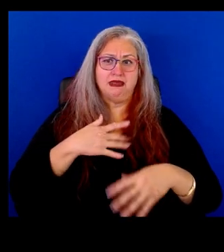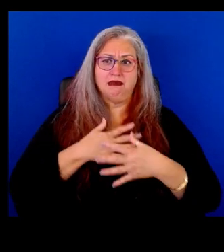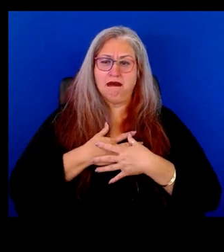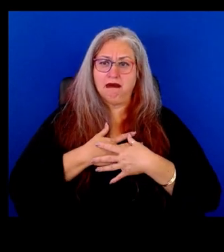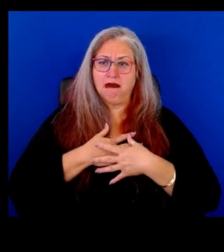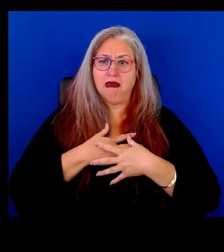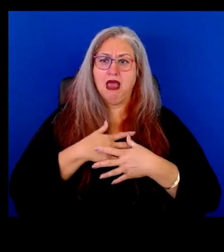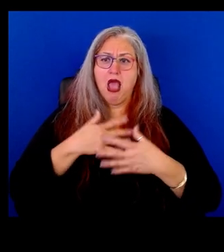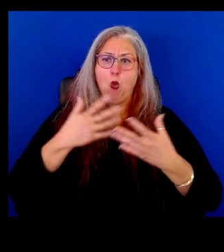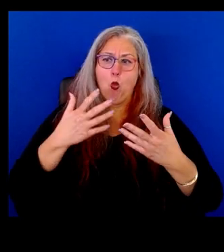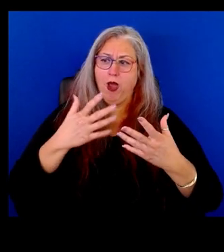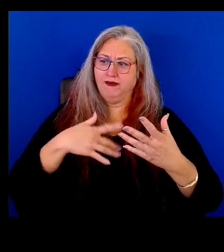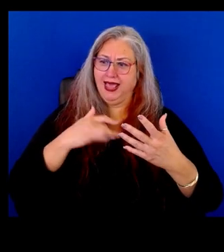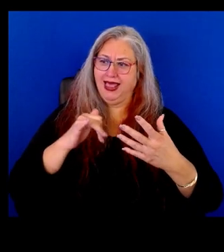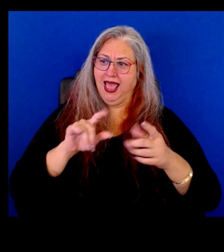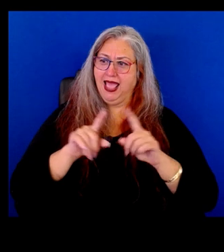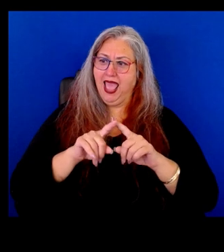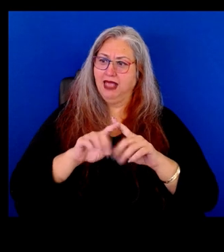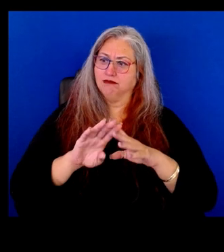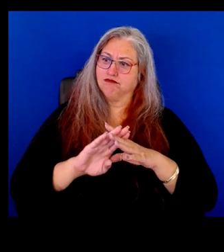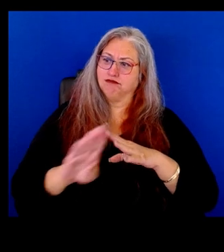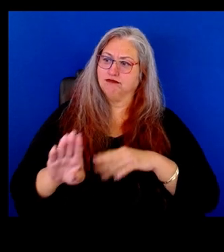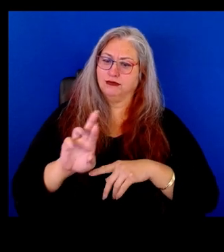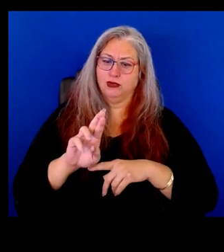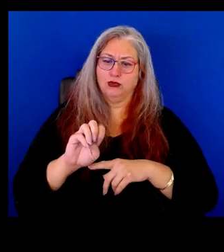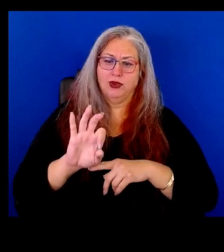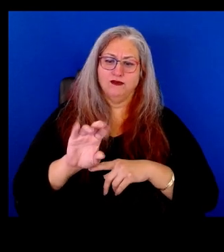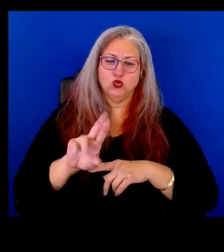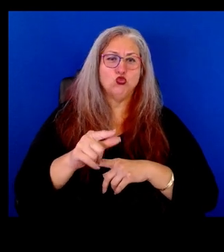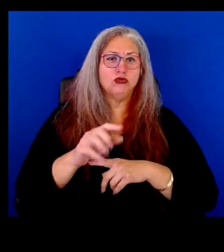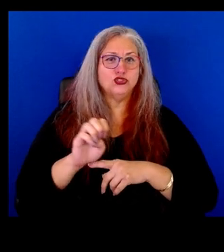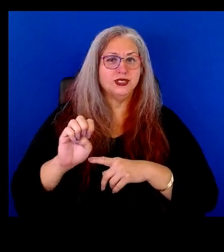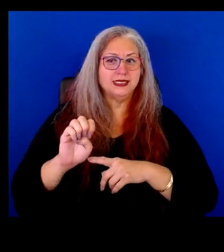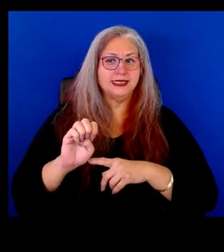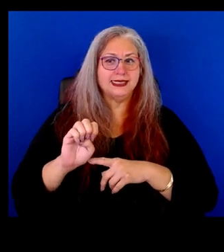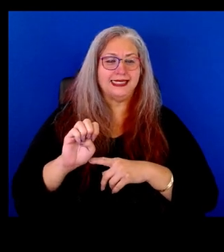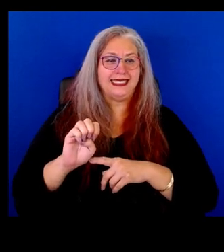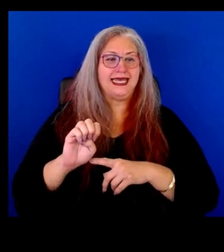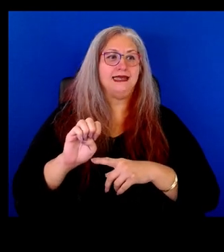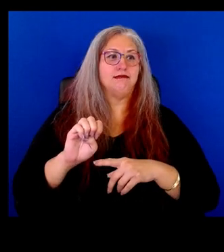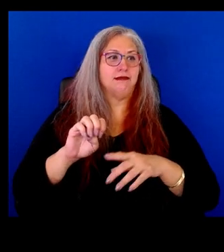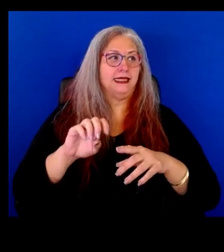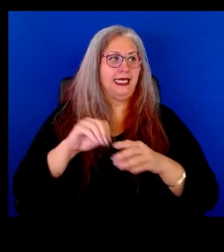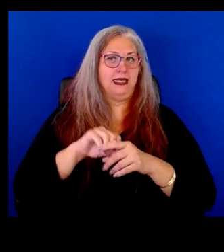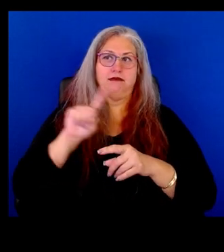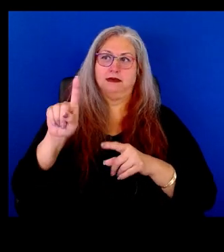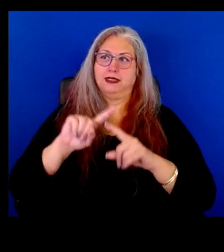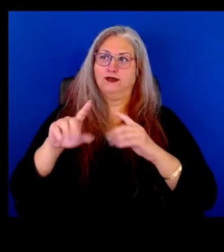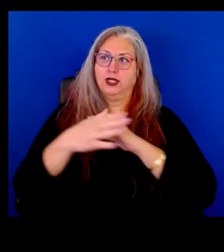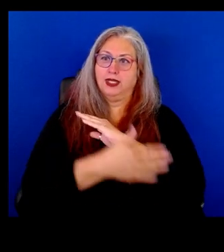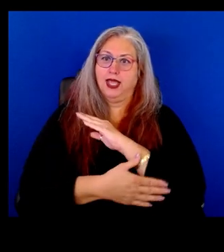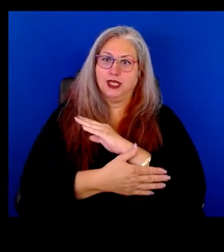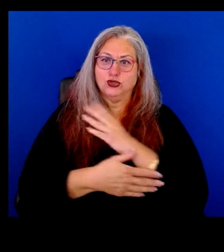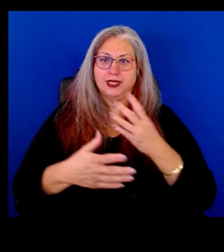feeling of what it is like to be a refugee outside your own country.